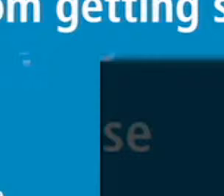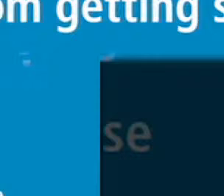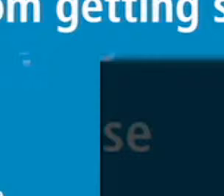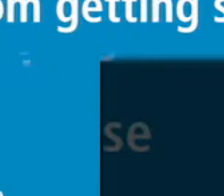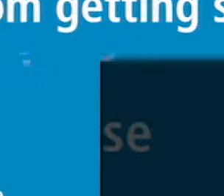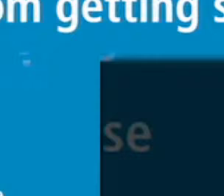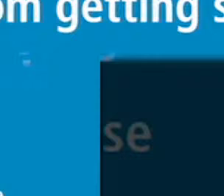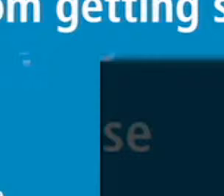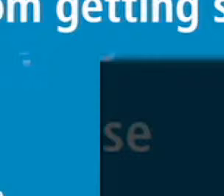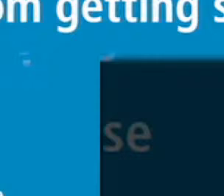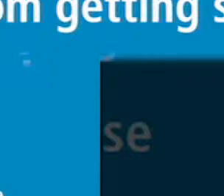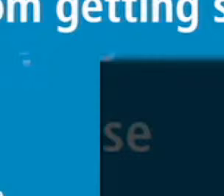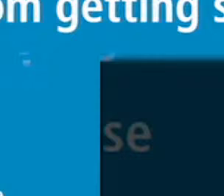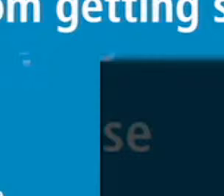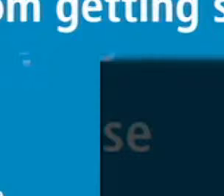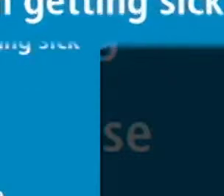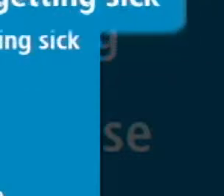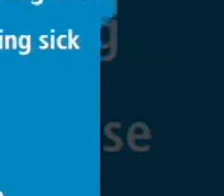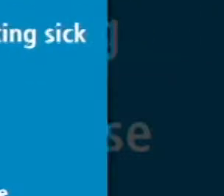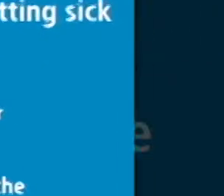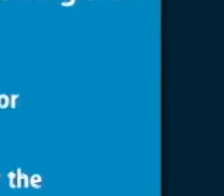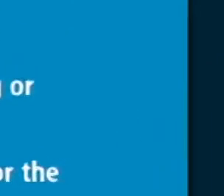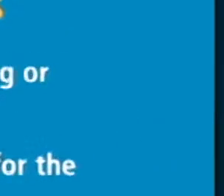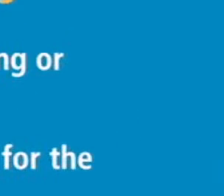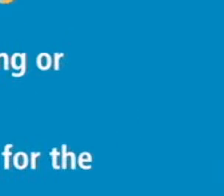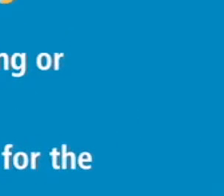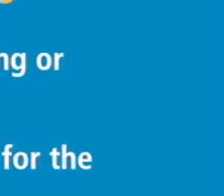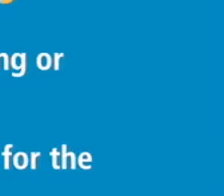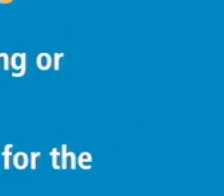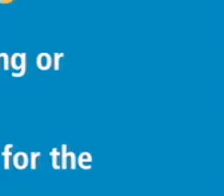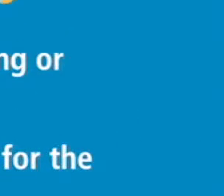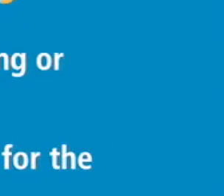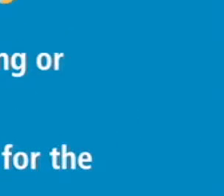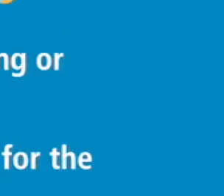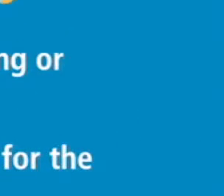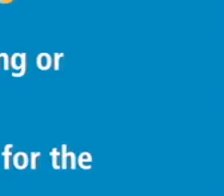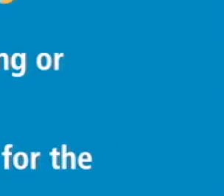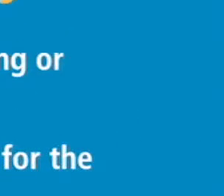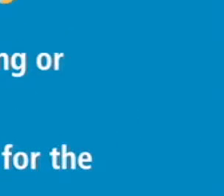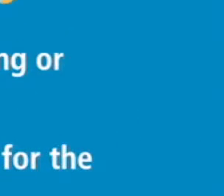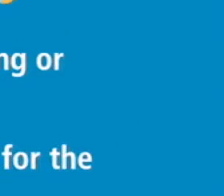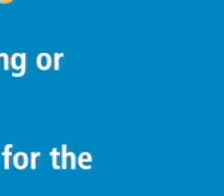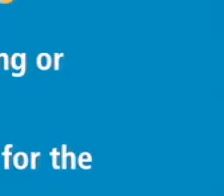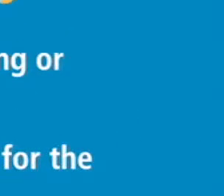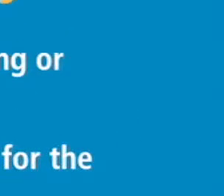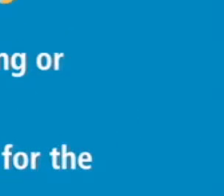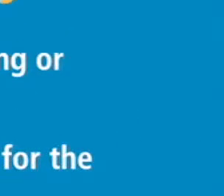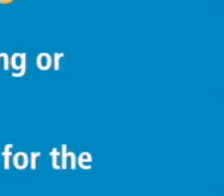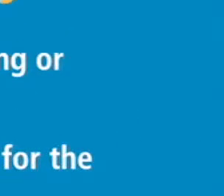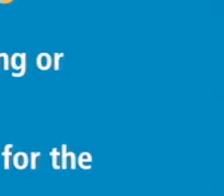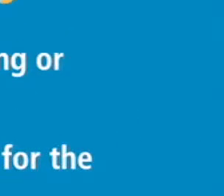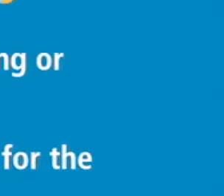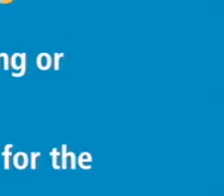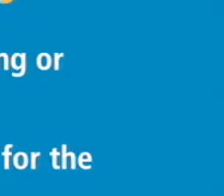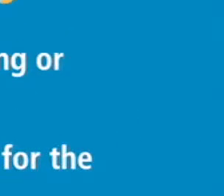yourself and others from getting sick by washing your hands after coughing or sneezing when caring for the